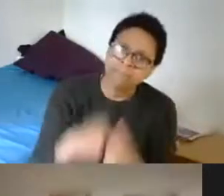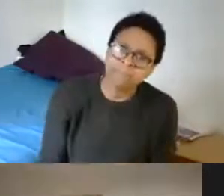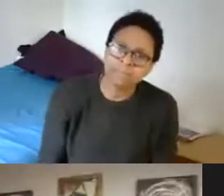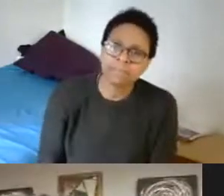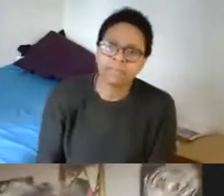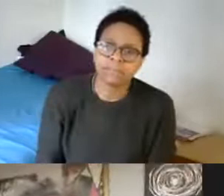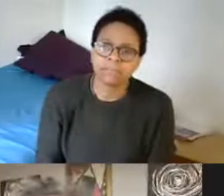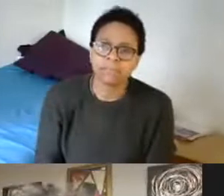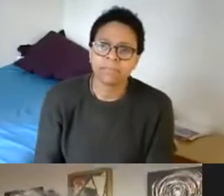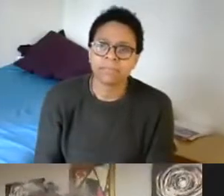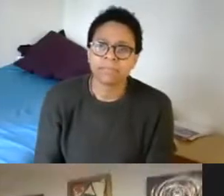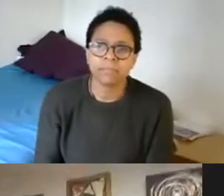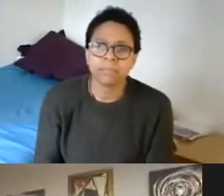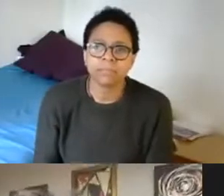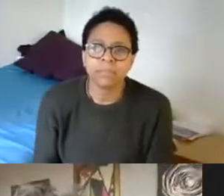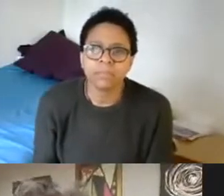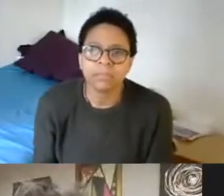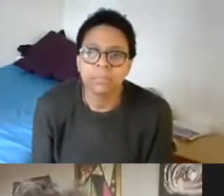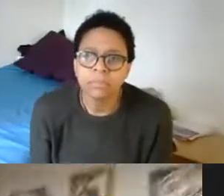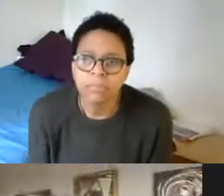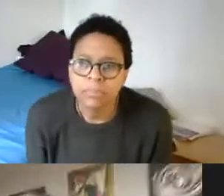Good afternoon, everybody. Right,